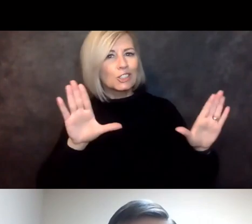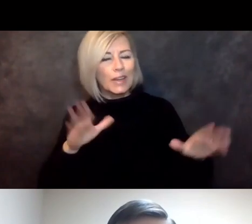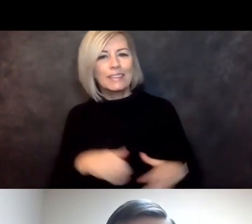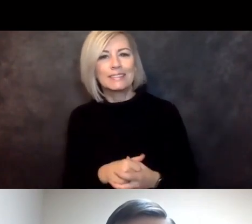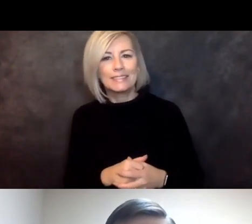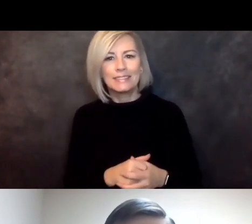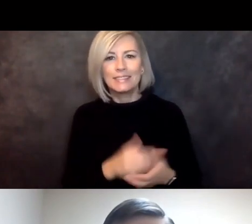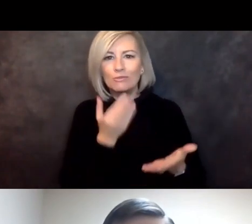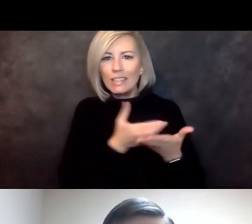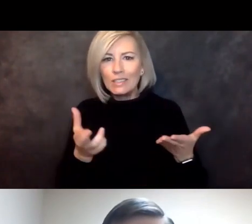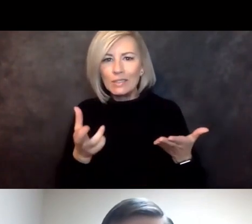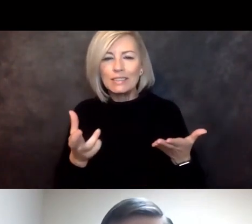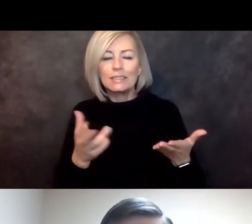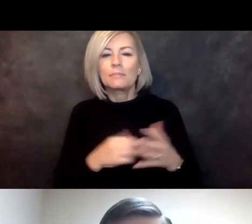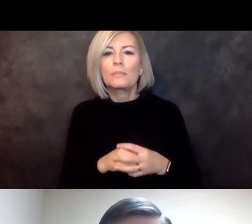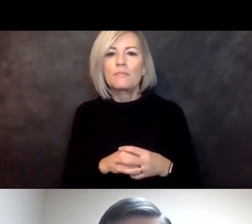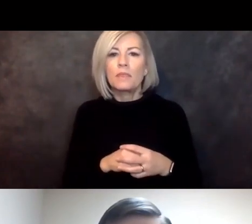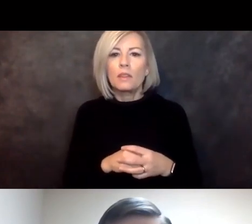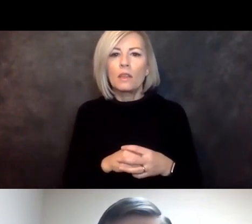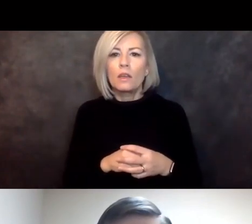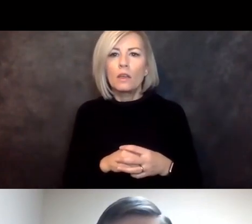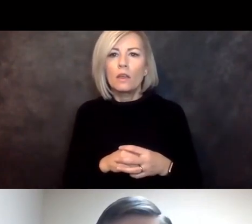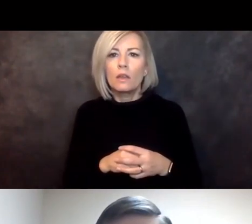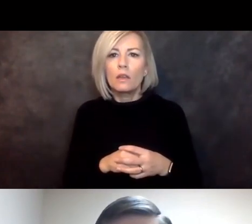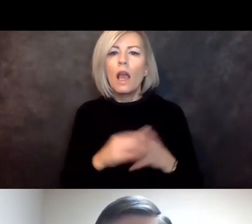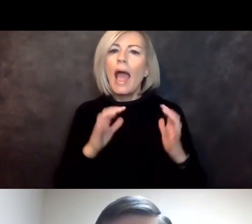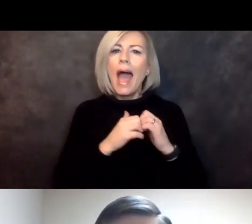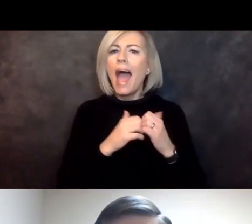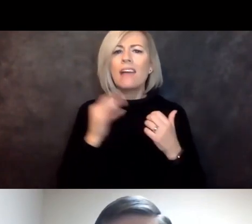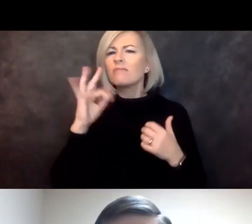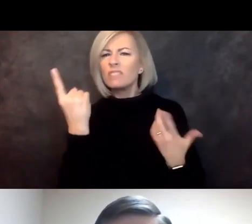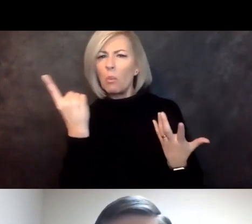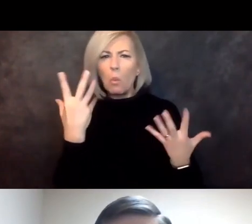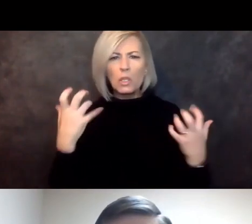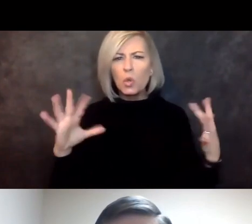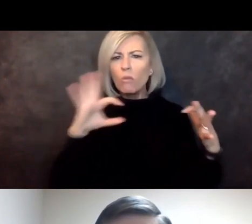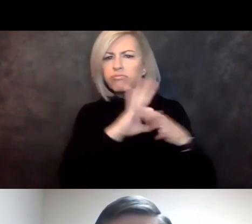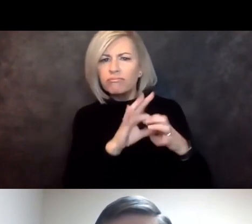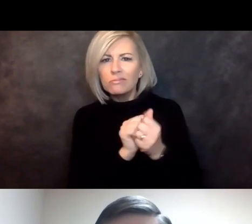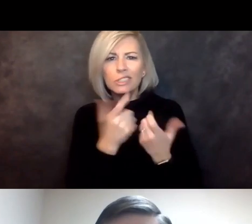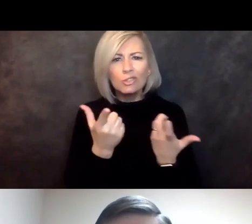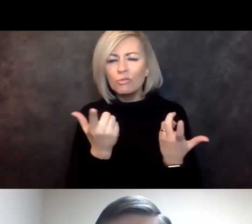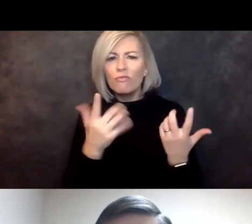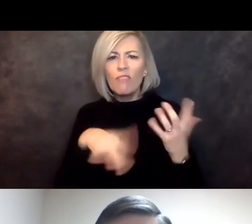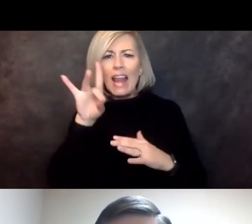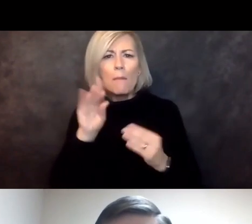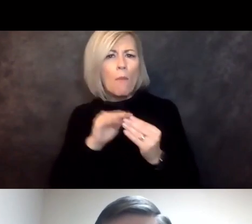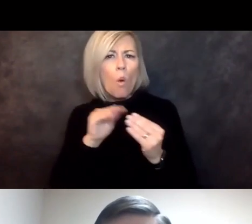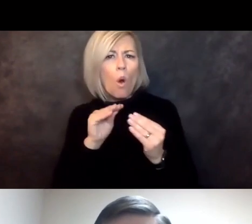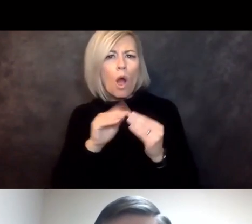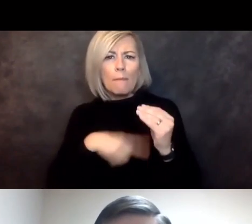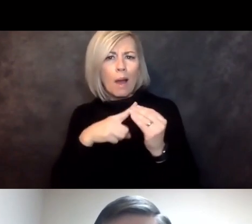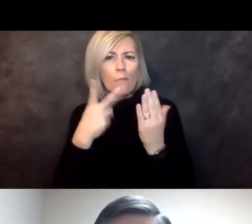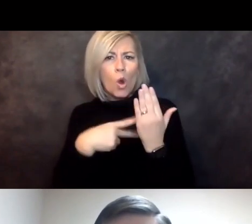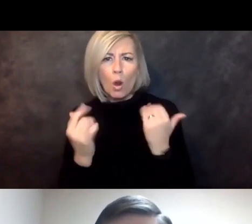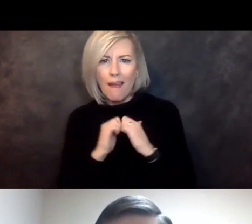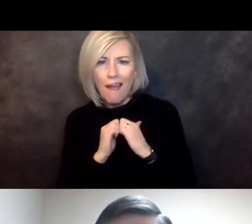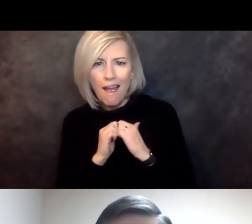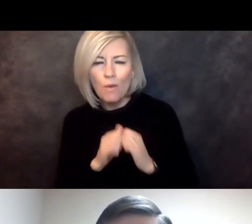resources, it sounds like. If somebody wants to connect with you and find out more about the program, how do they do that?